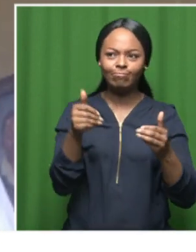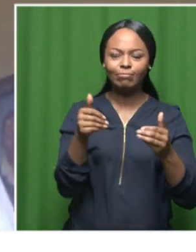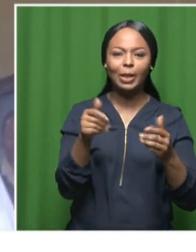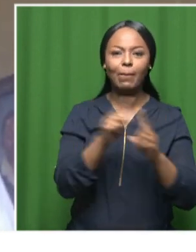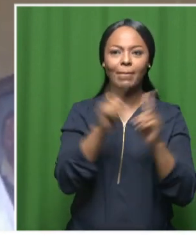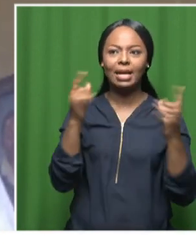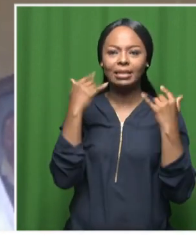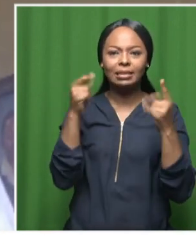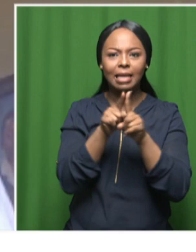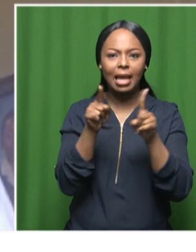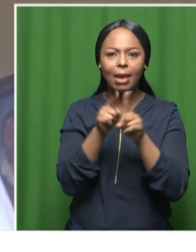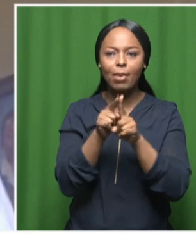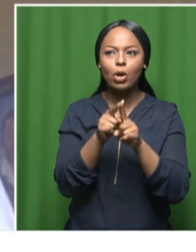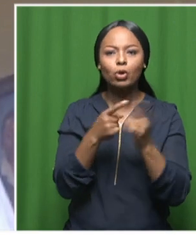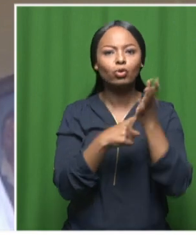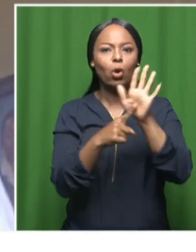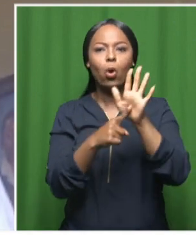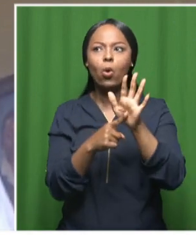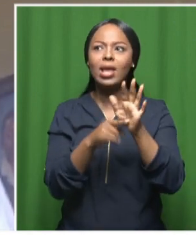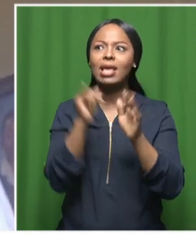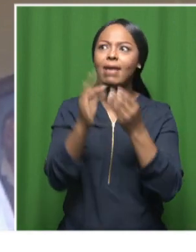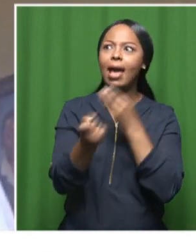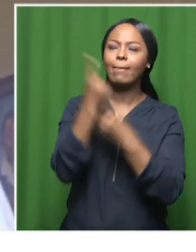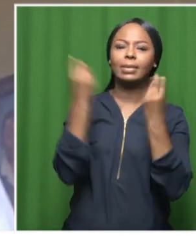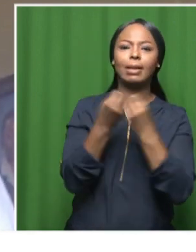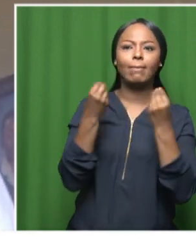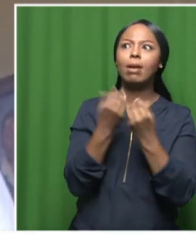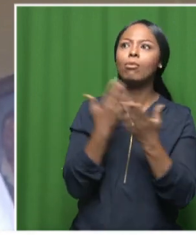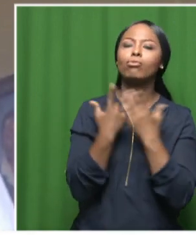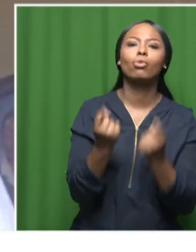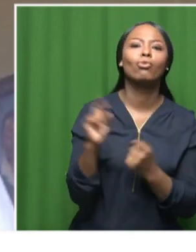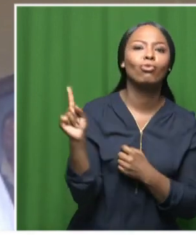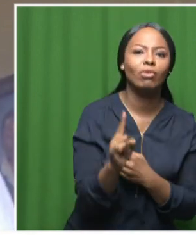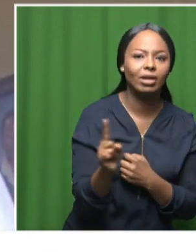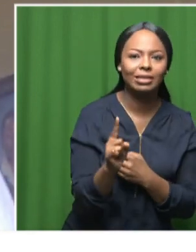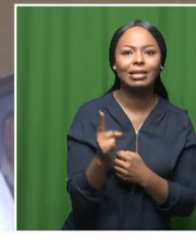anything. Somebody was saying when we were having a chat yesterday that,